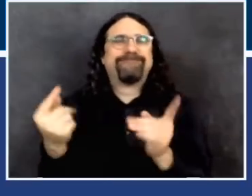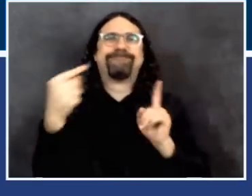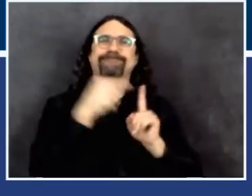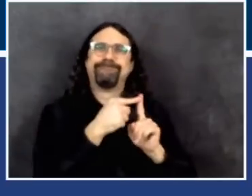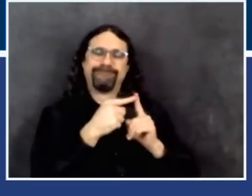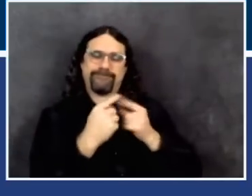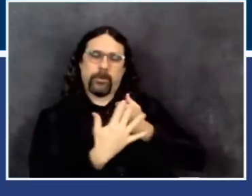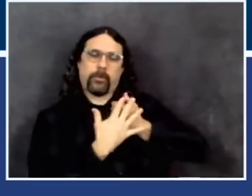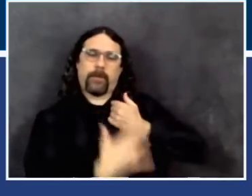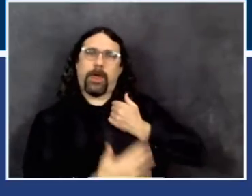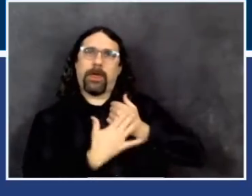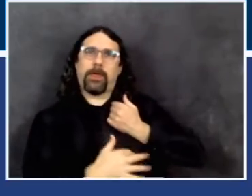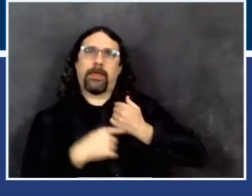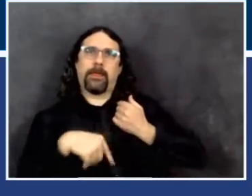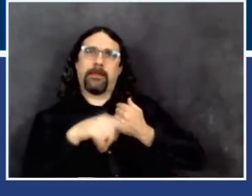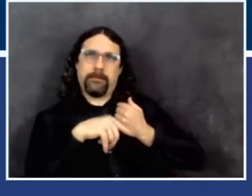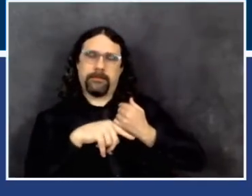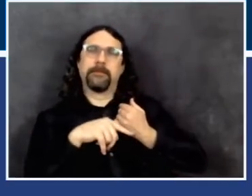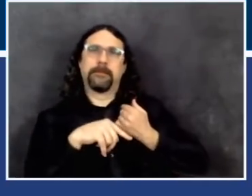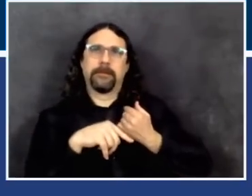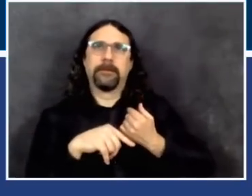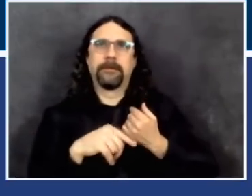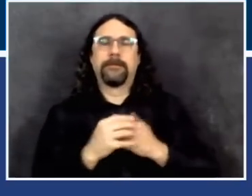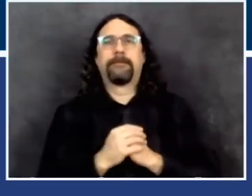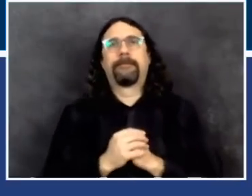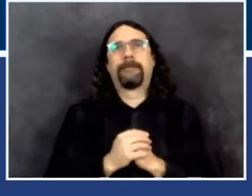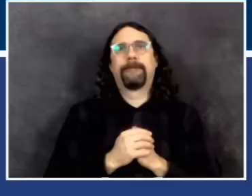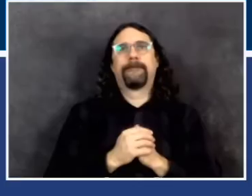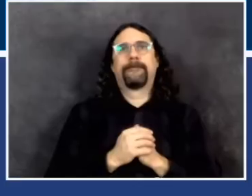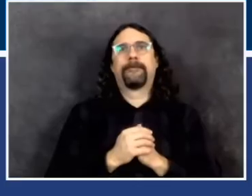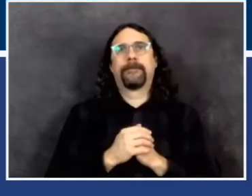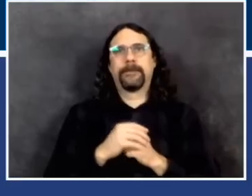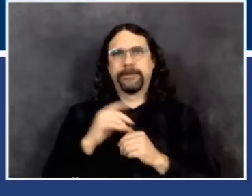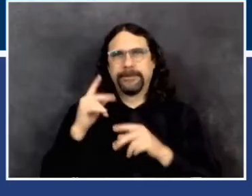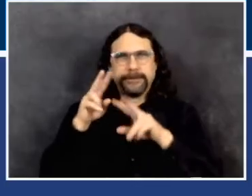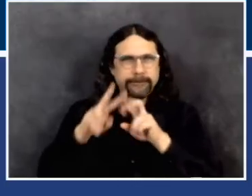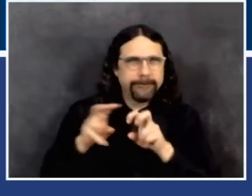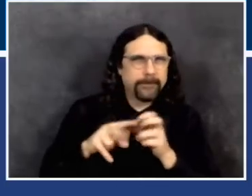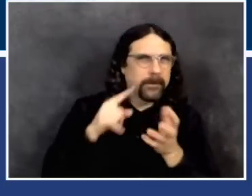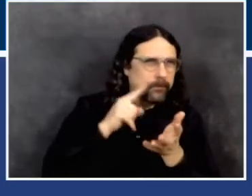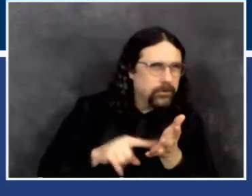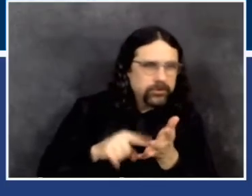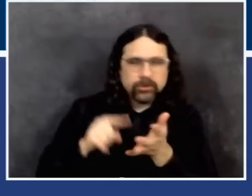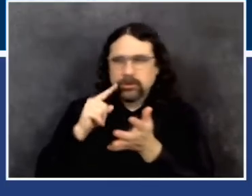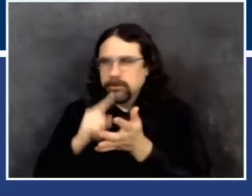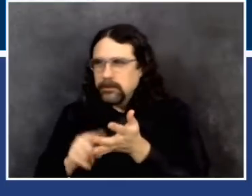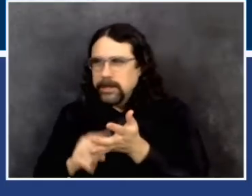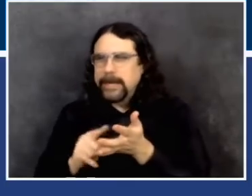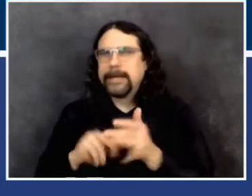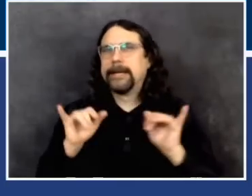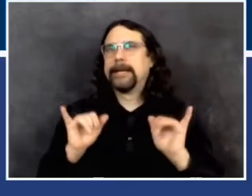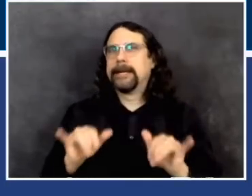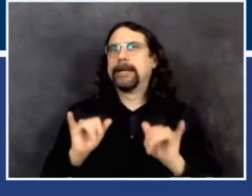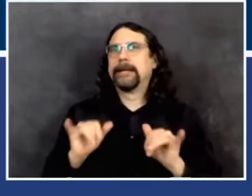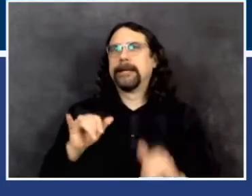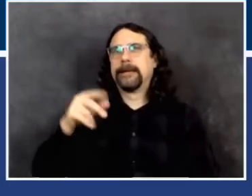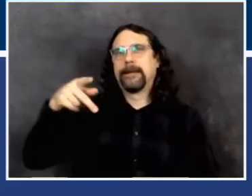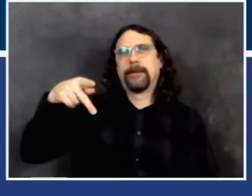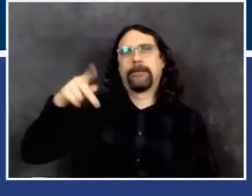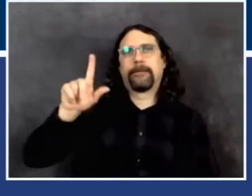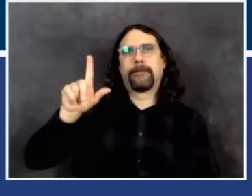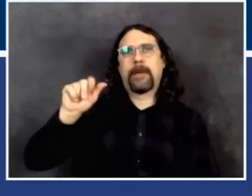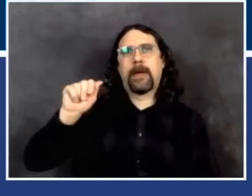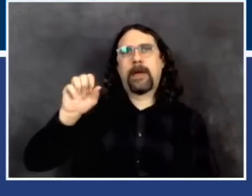on, but they are promising, is that the plasma in your blood, if you've tested positive and recovered, the plasma in your blood can